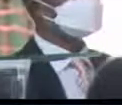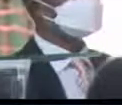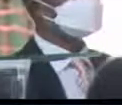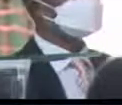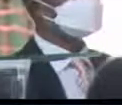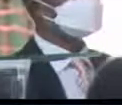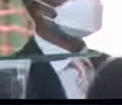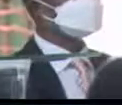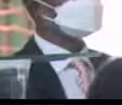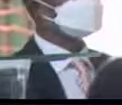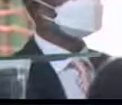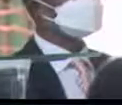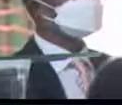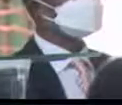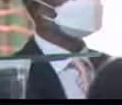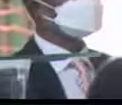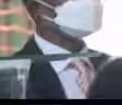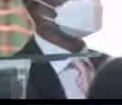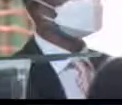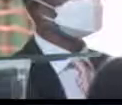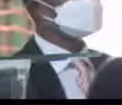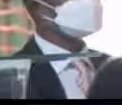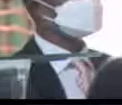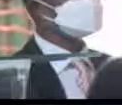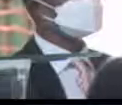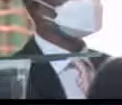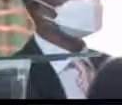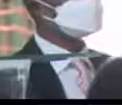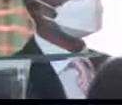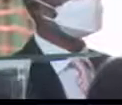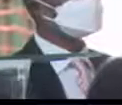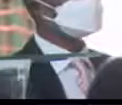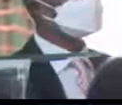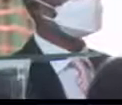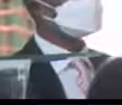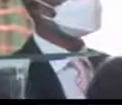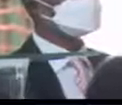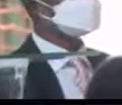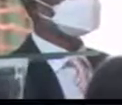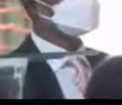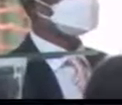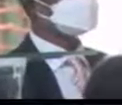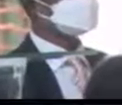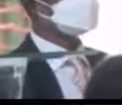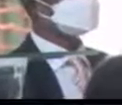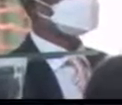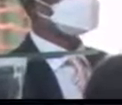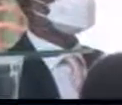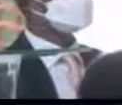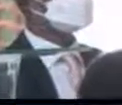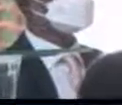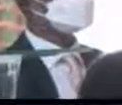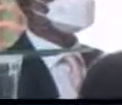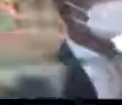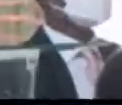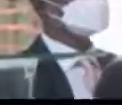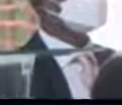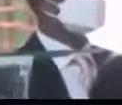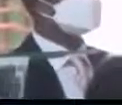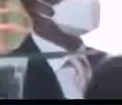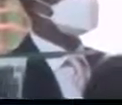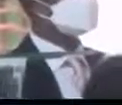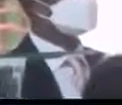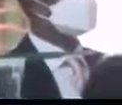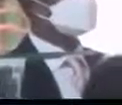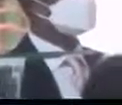give legitimacy to a form of sovereignty exercised by the people in accordance with the constitution. So it is not a command